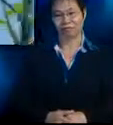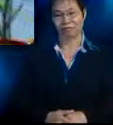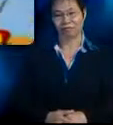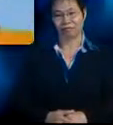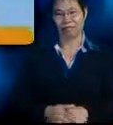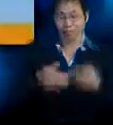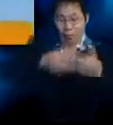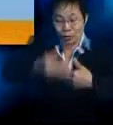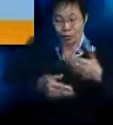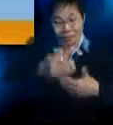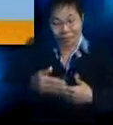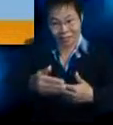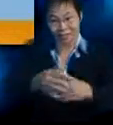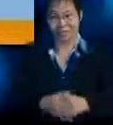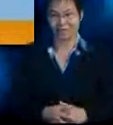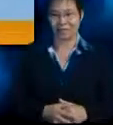Procedure.